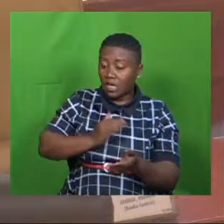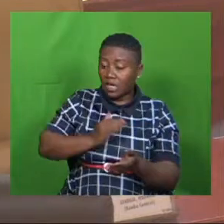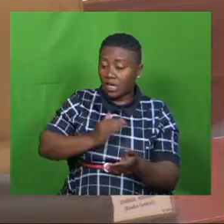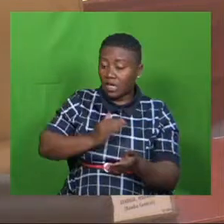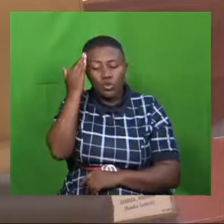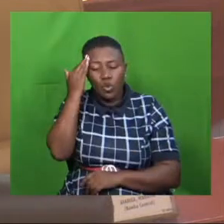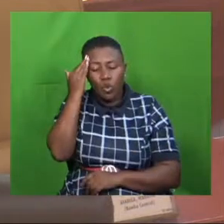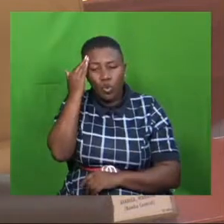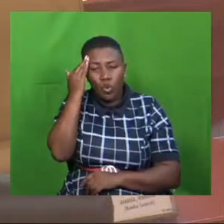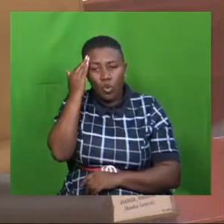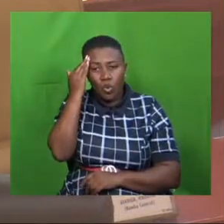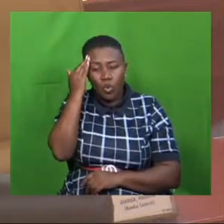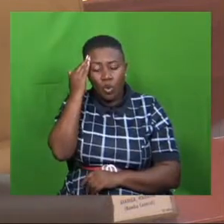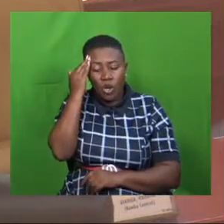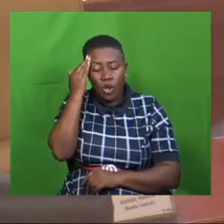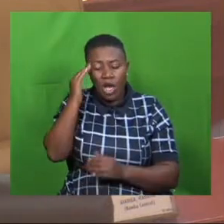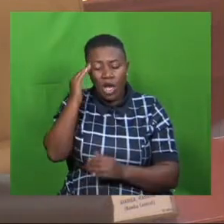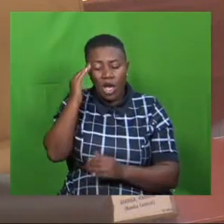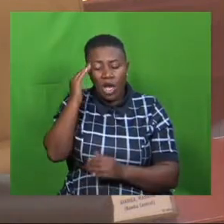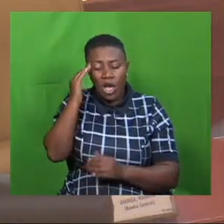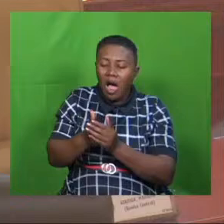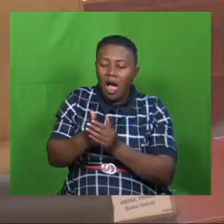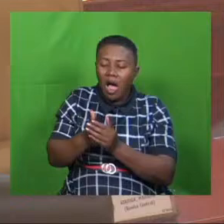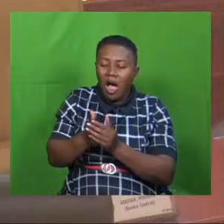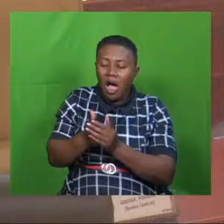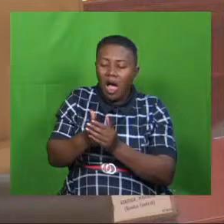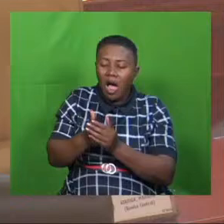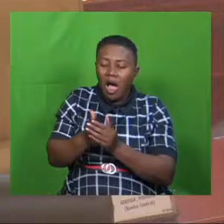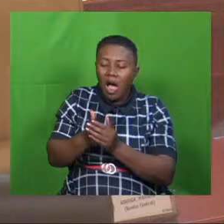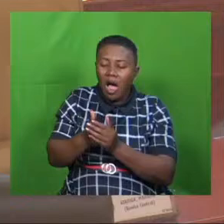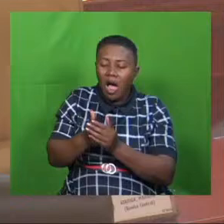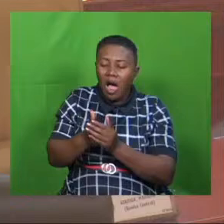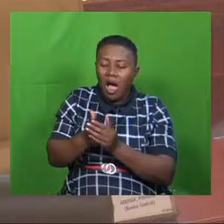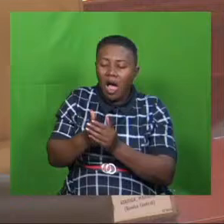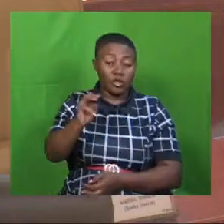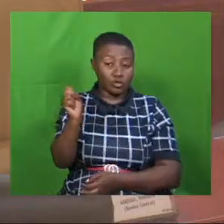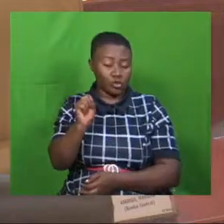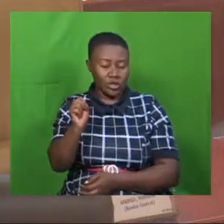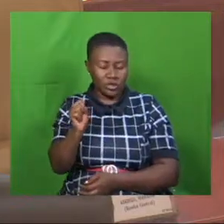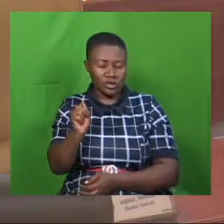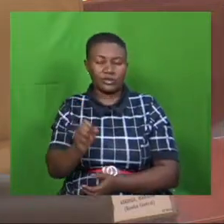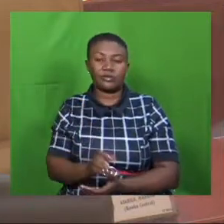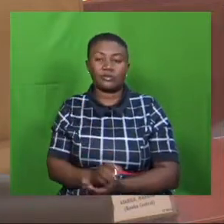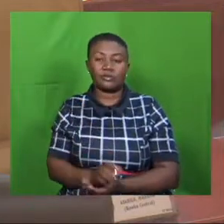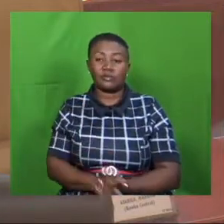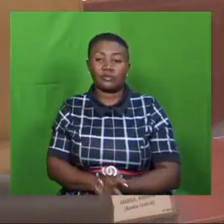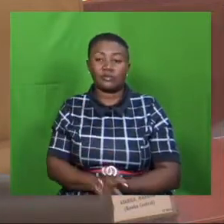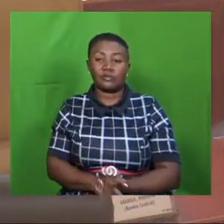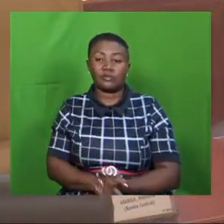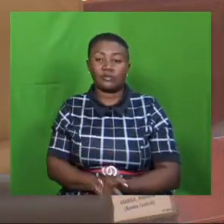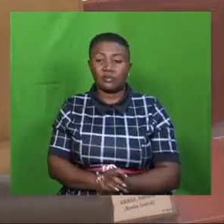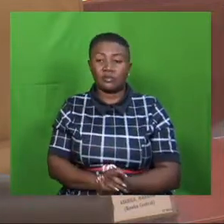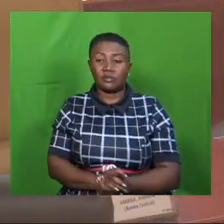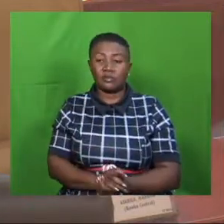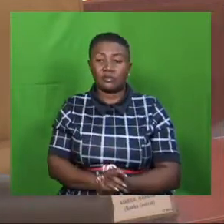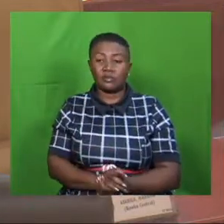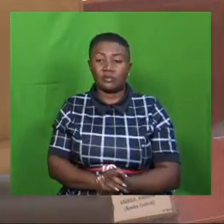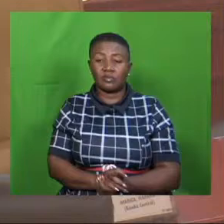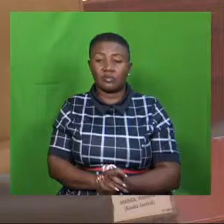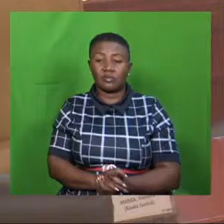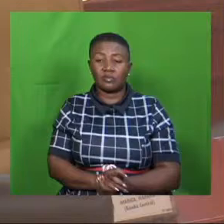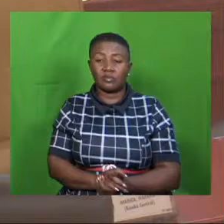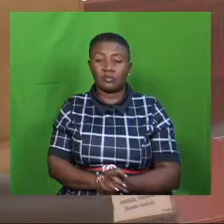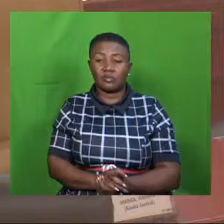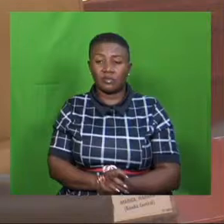extent in which they are spending the $600 million US for. Mr. Speaker, the Ghana Infrastructure and Investment Fund accepted